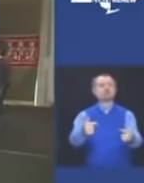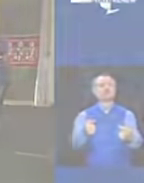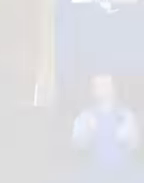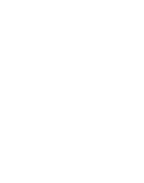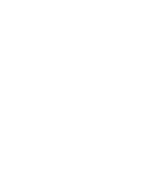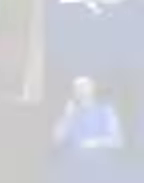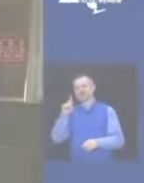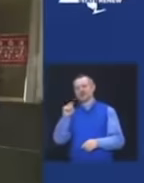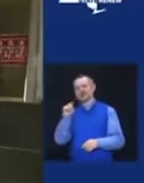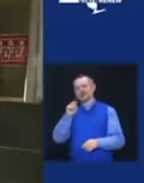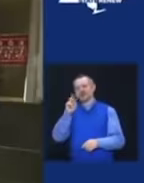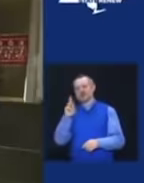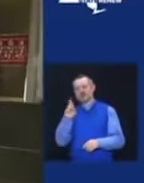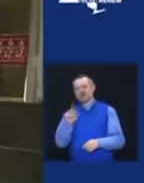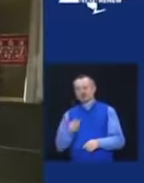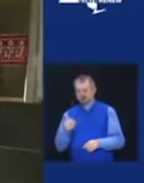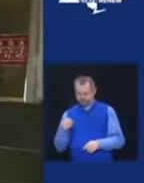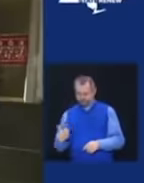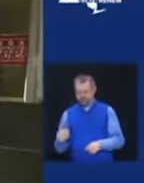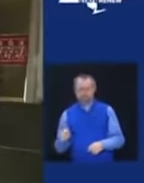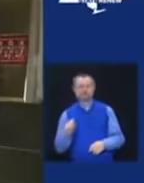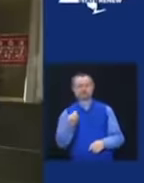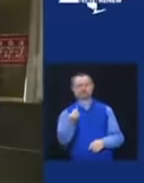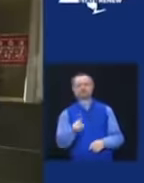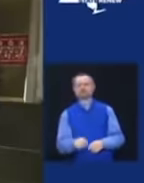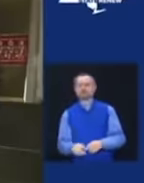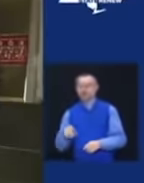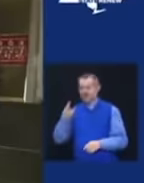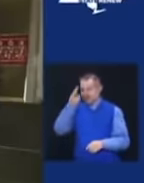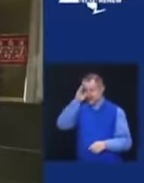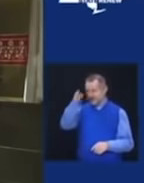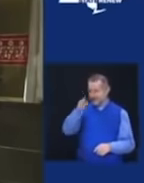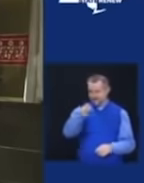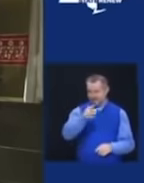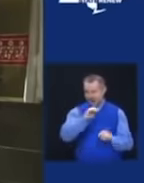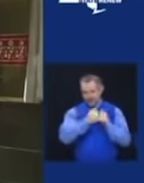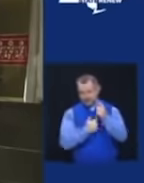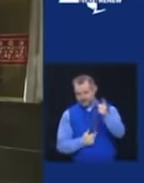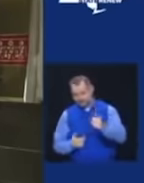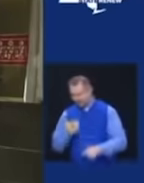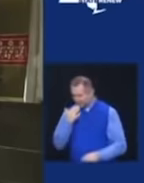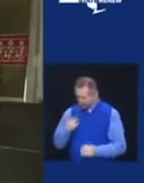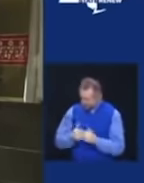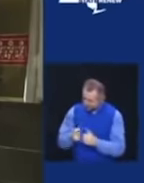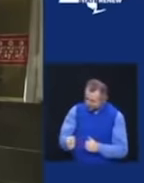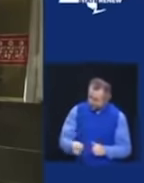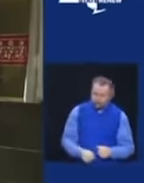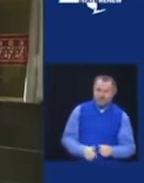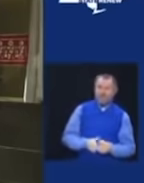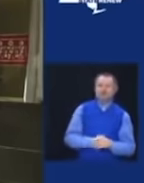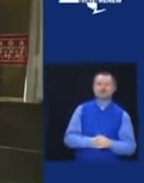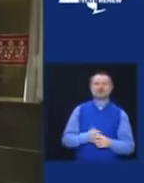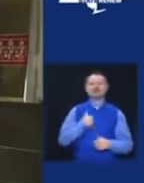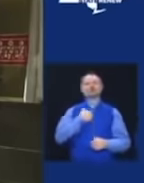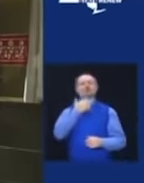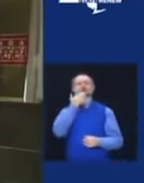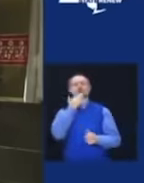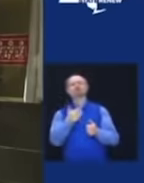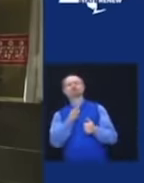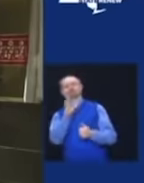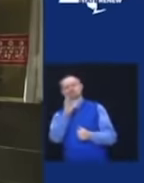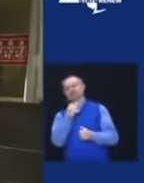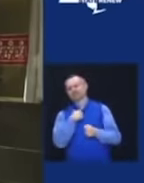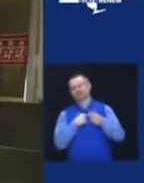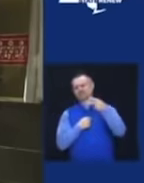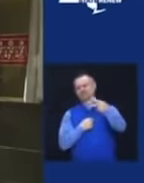Thank you, Governor. Thank you, Governor. Hi, how are you? Good, how are you? I'm good. So I actually have two